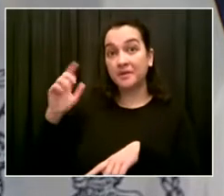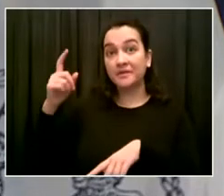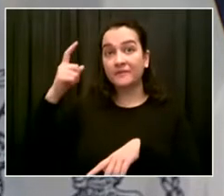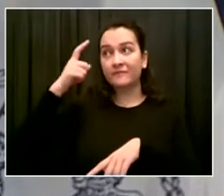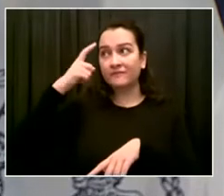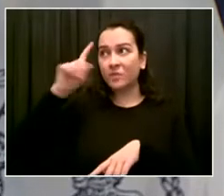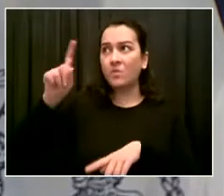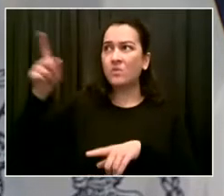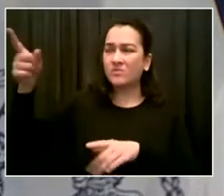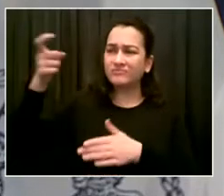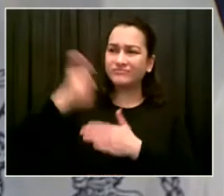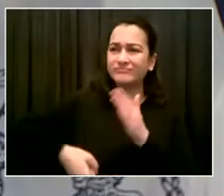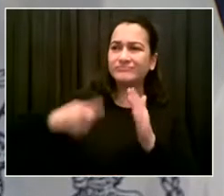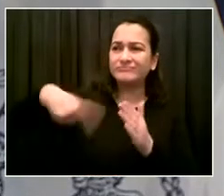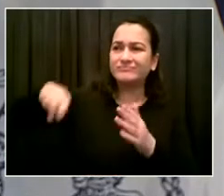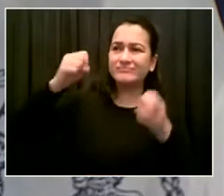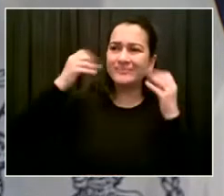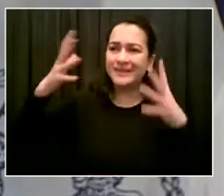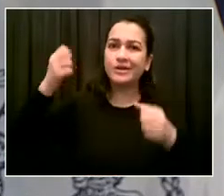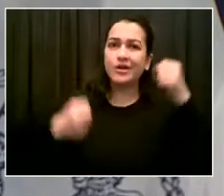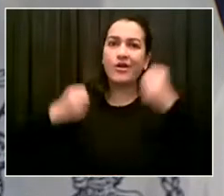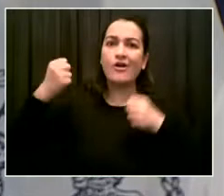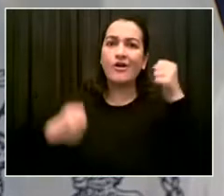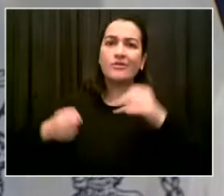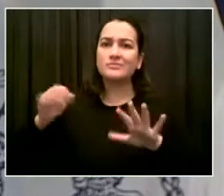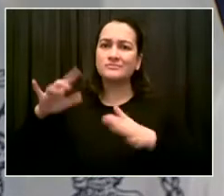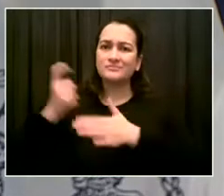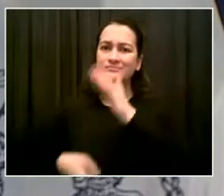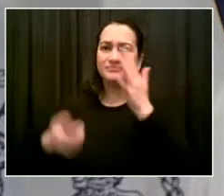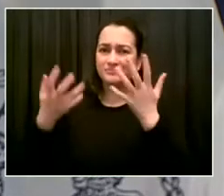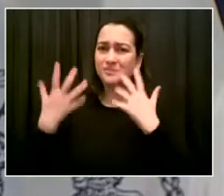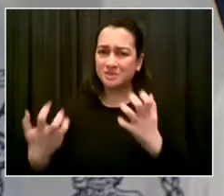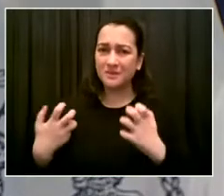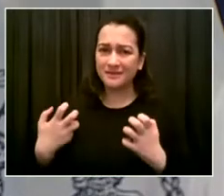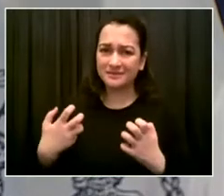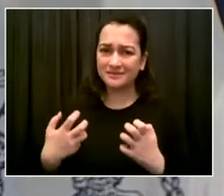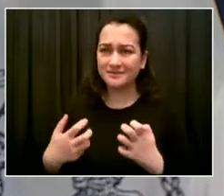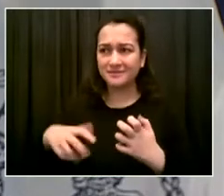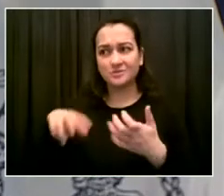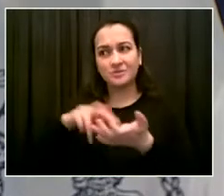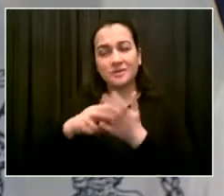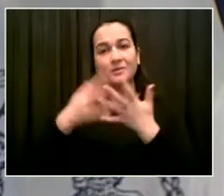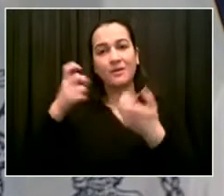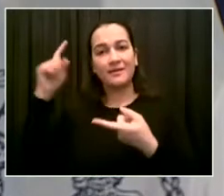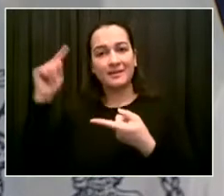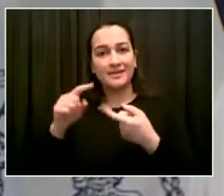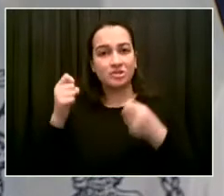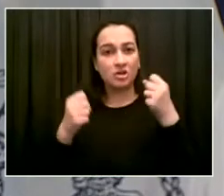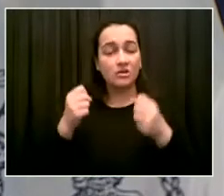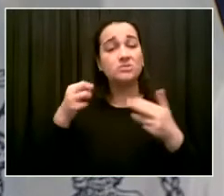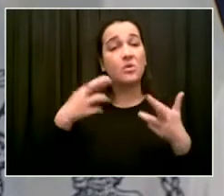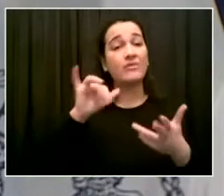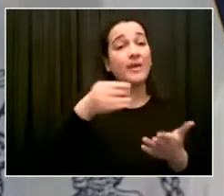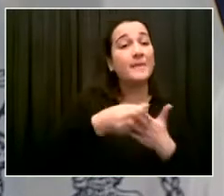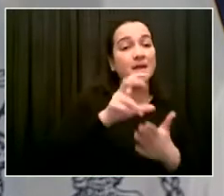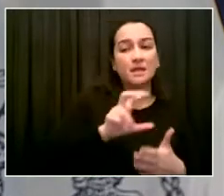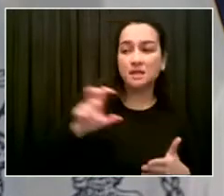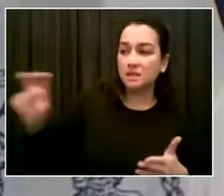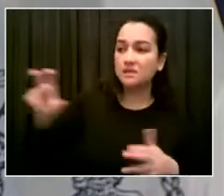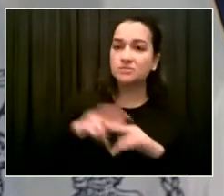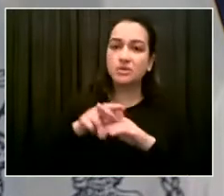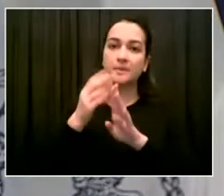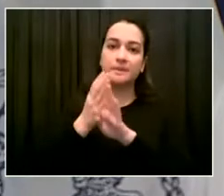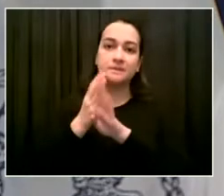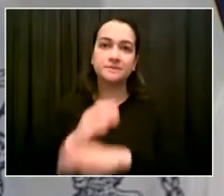aggressively. This is something that's going to have so much to do with the future of New York City, because the future is mass transit.